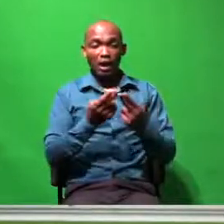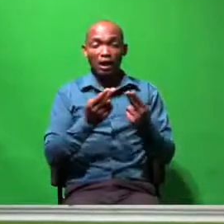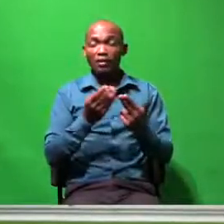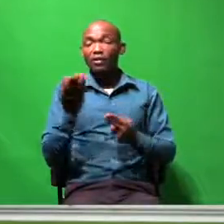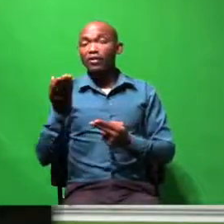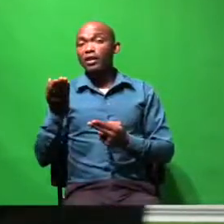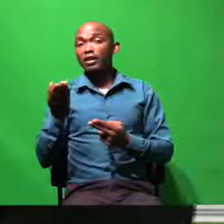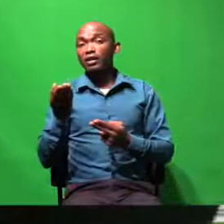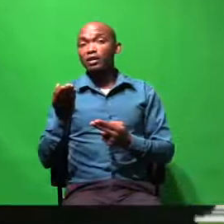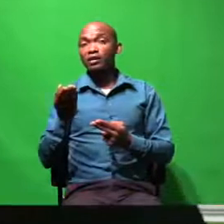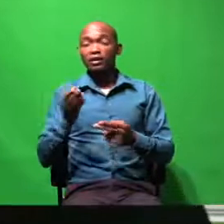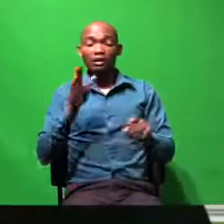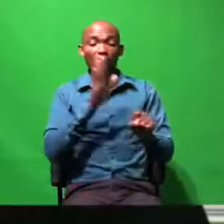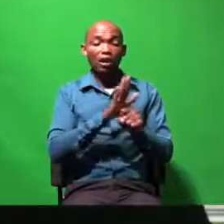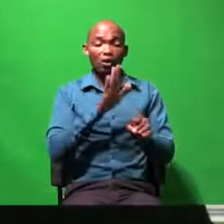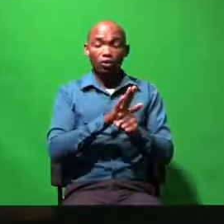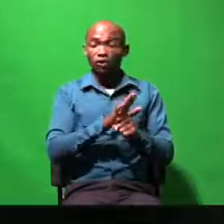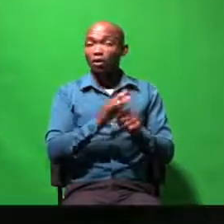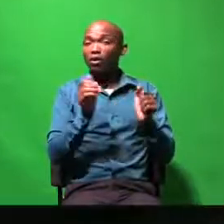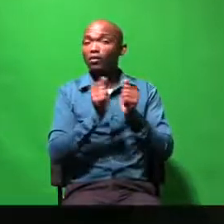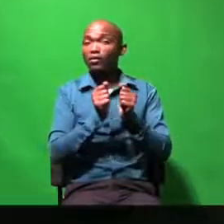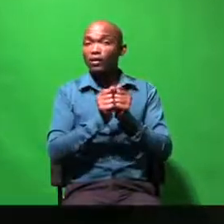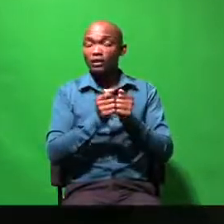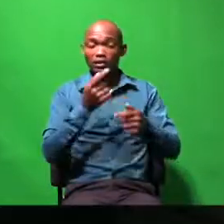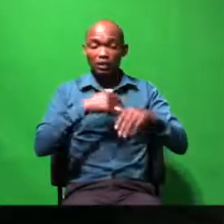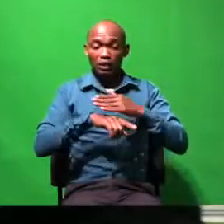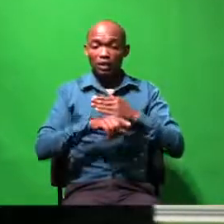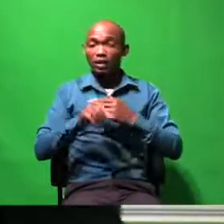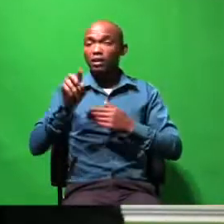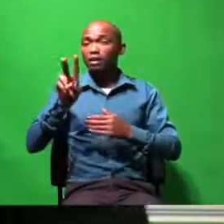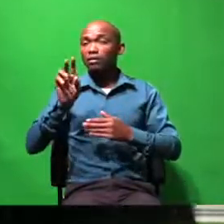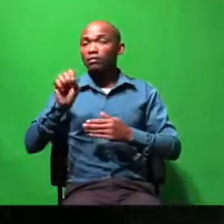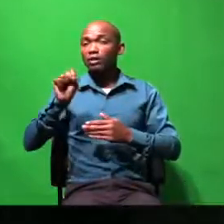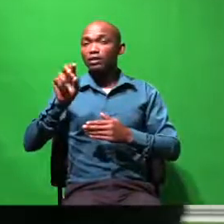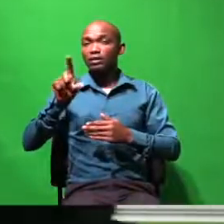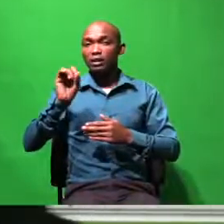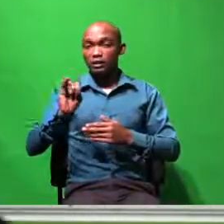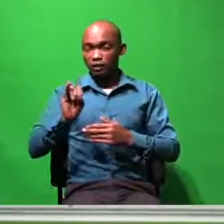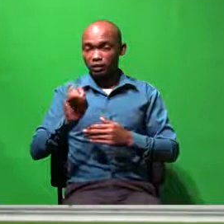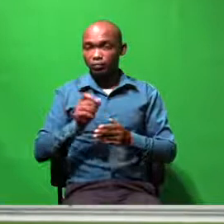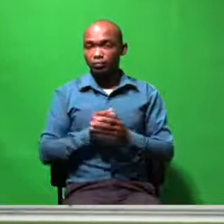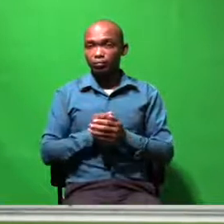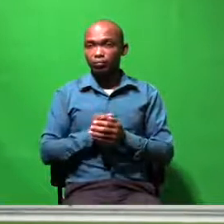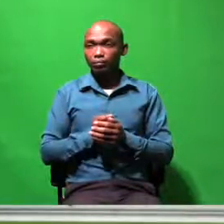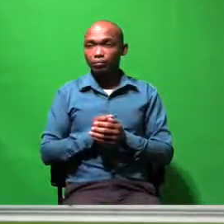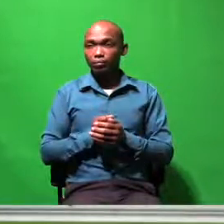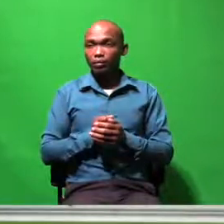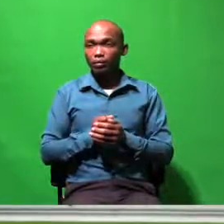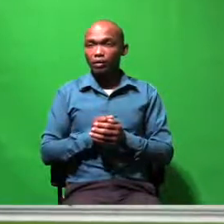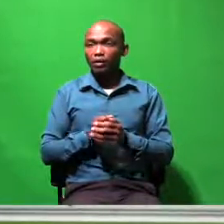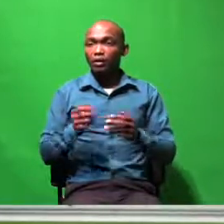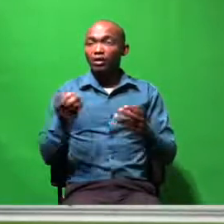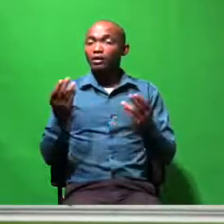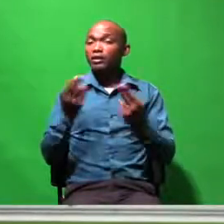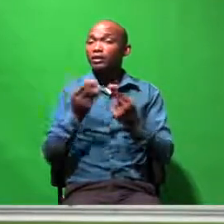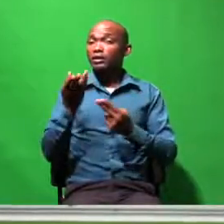things. And there are a lot of things within of it. So, and also, this is the